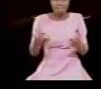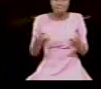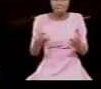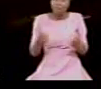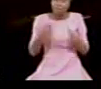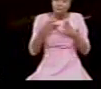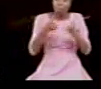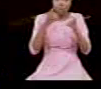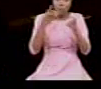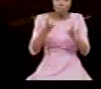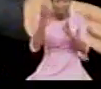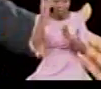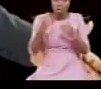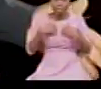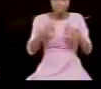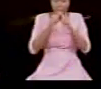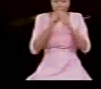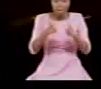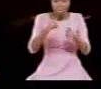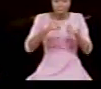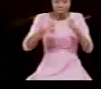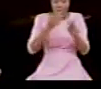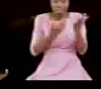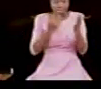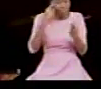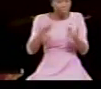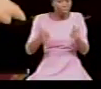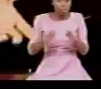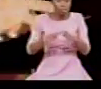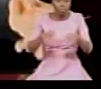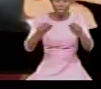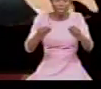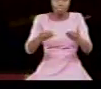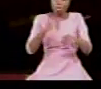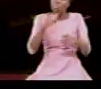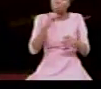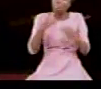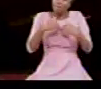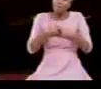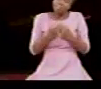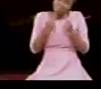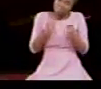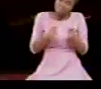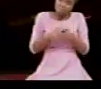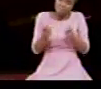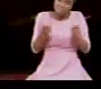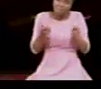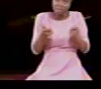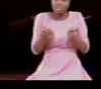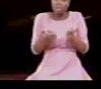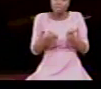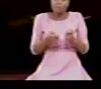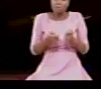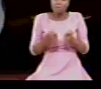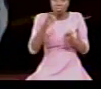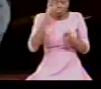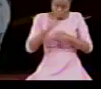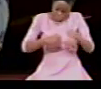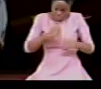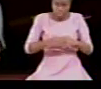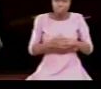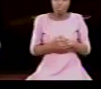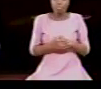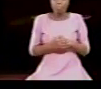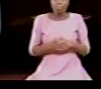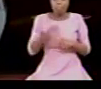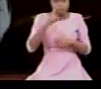blessed you. But you are waiting for others to give also, who are trying to manage, but you have enough. You will struggle.